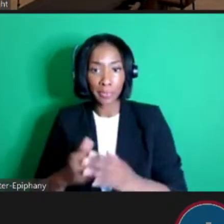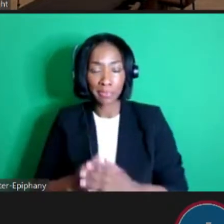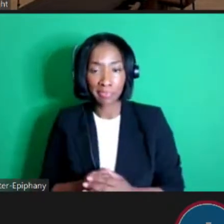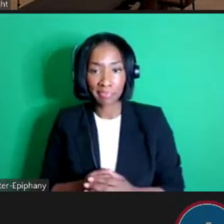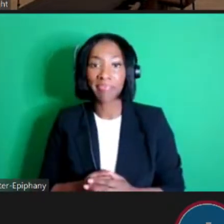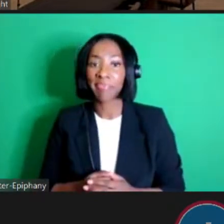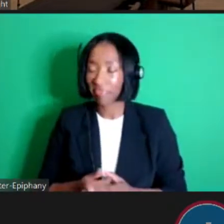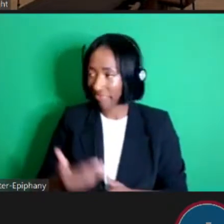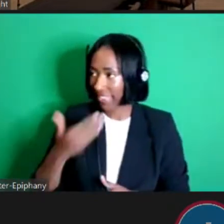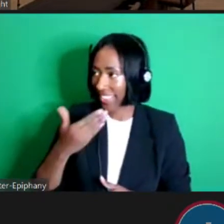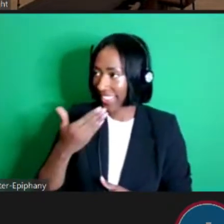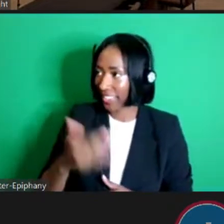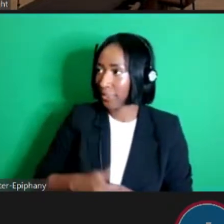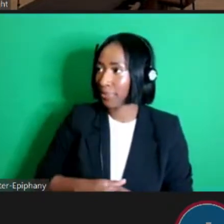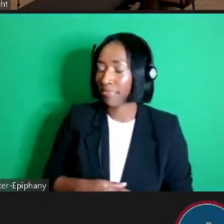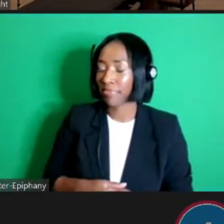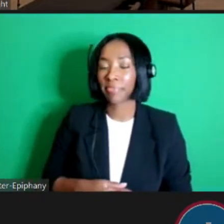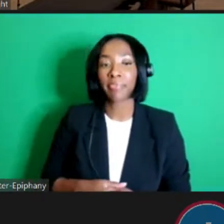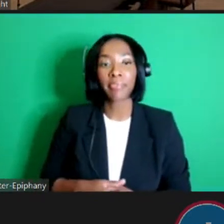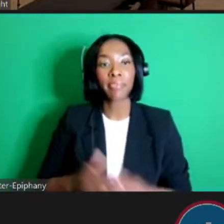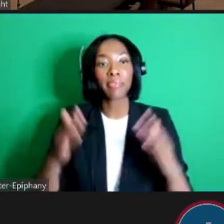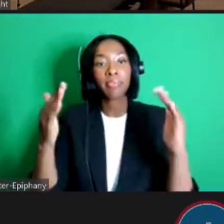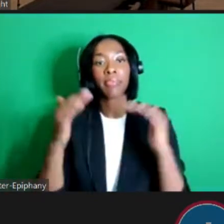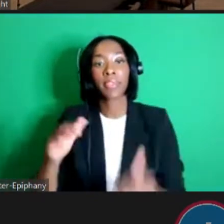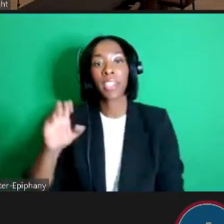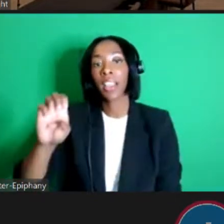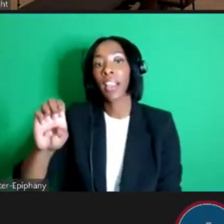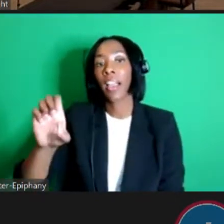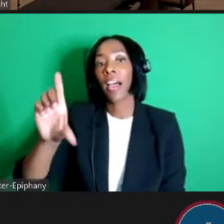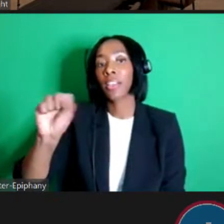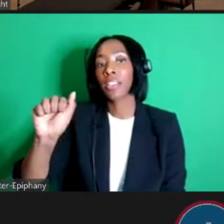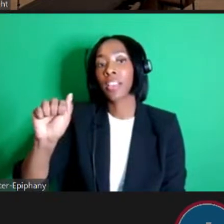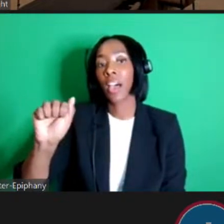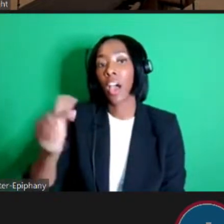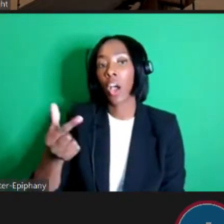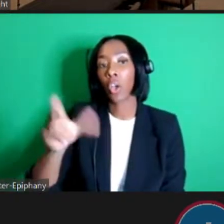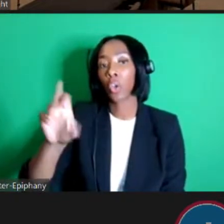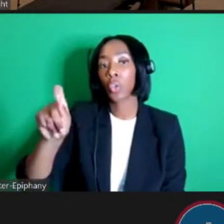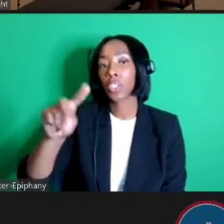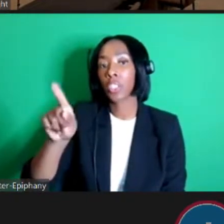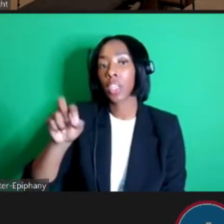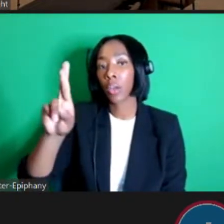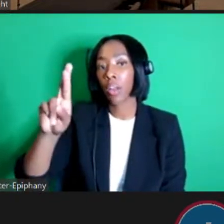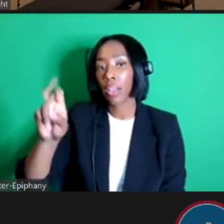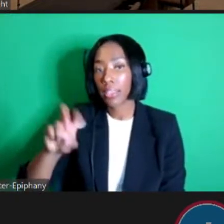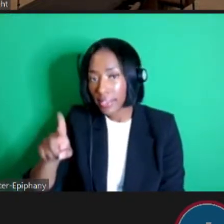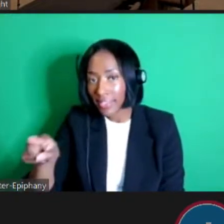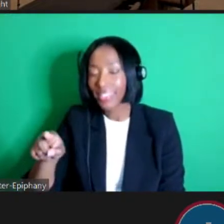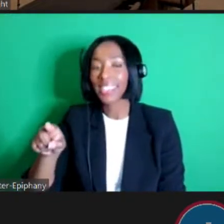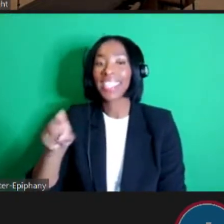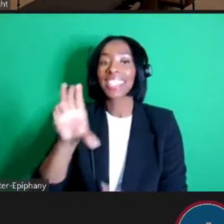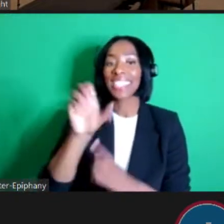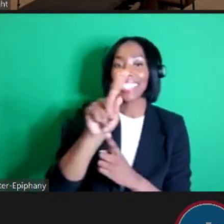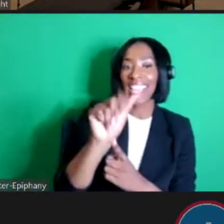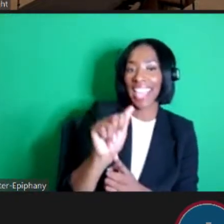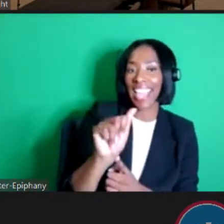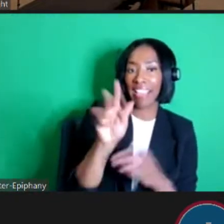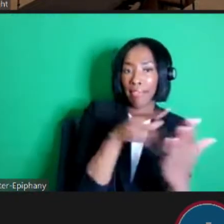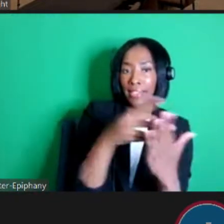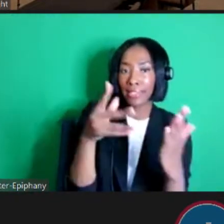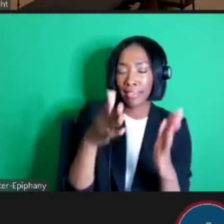Thank you, Irma. Elsa Gutierrez, CTA Vice President, Schedule and Service